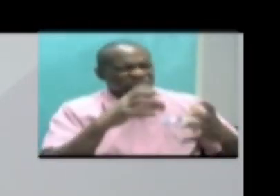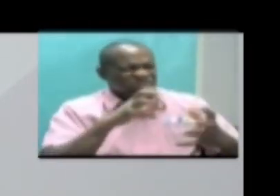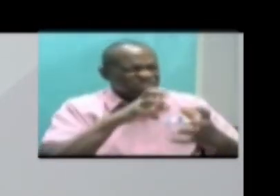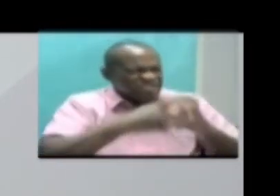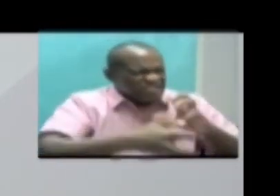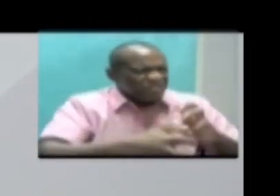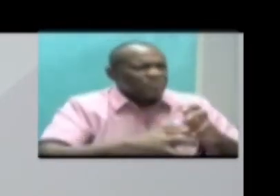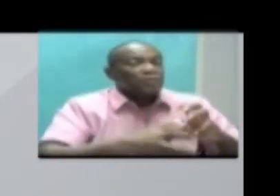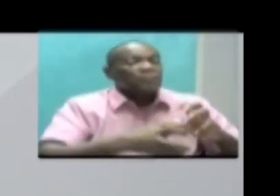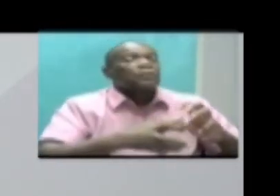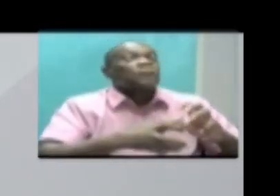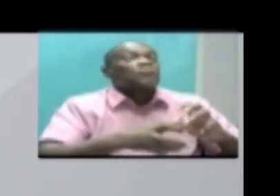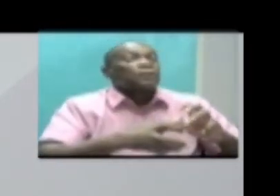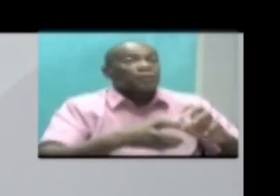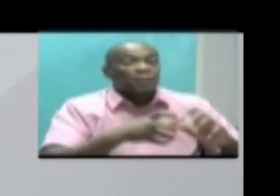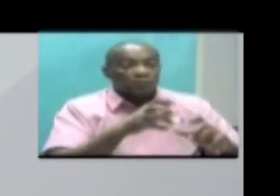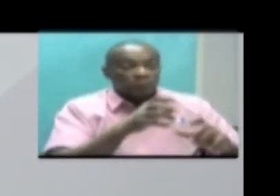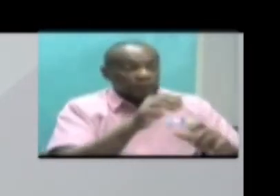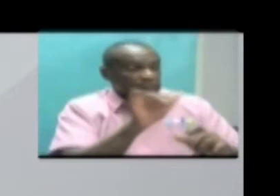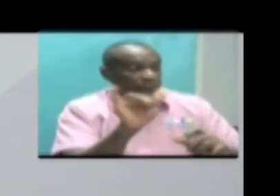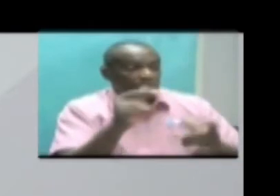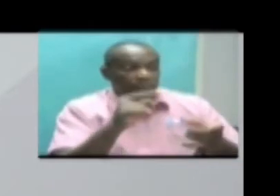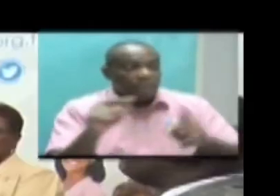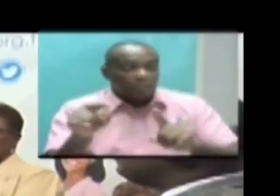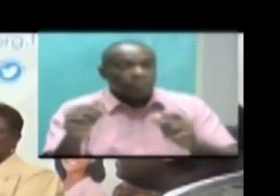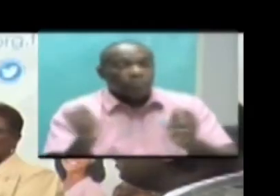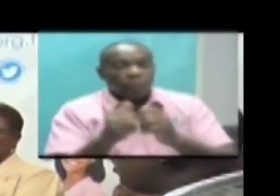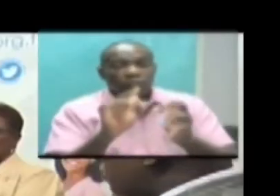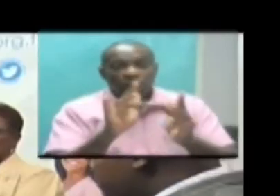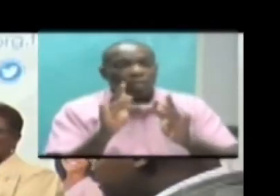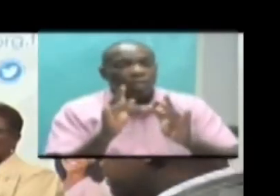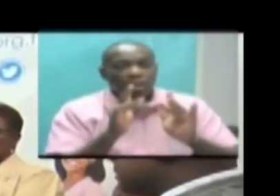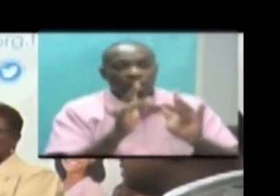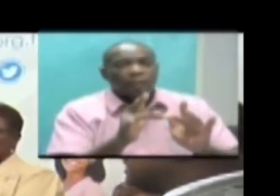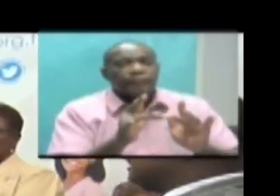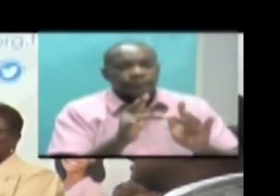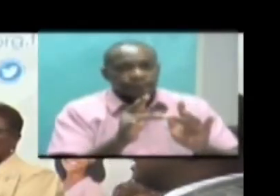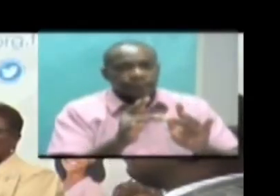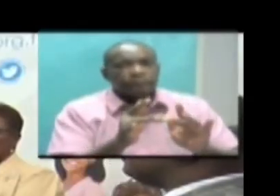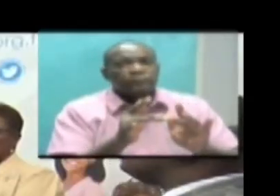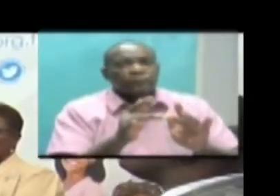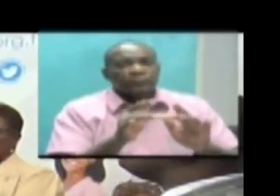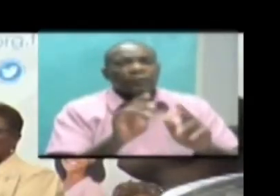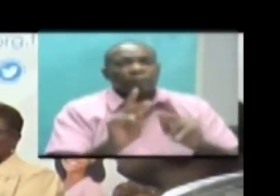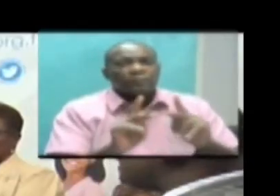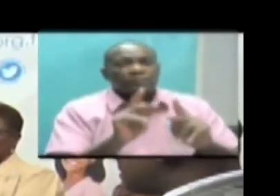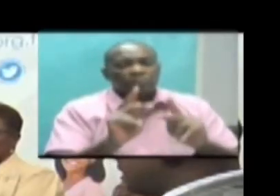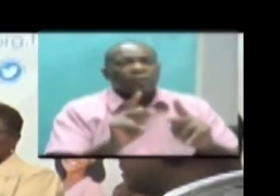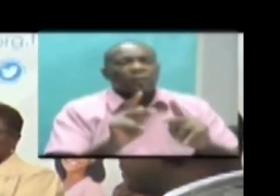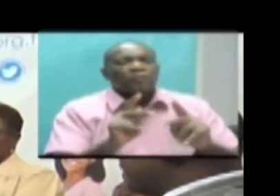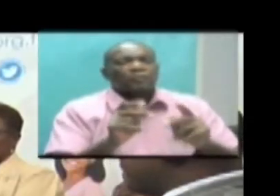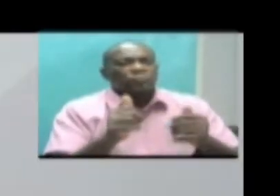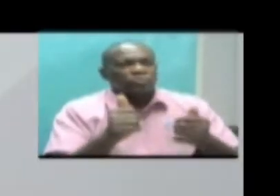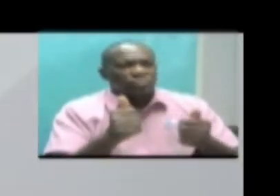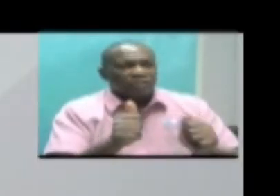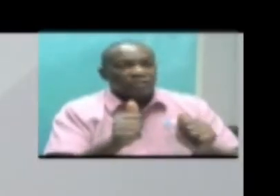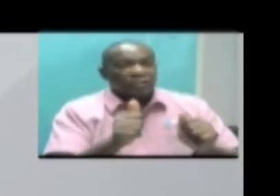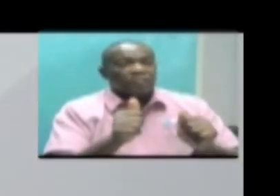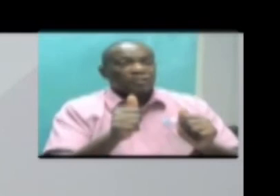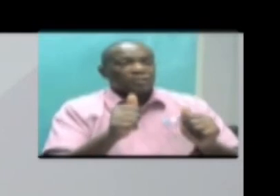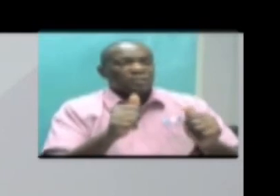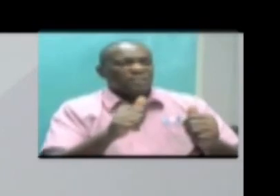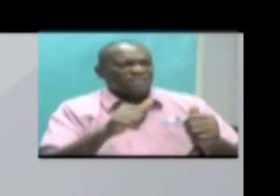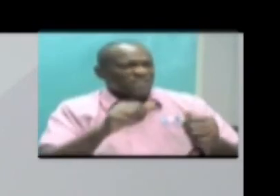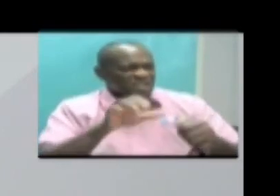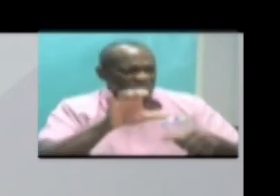this cyberbullying issue now is pushing to the point where people, young people, are committing suicide. Wow. Hold